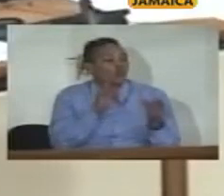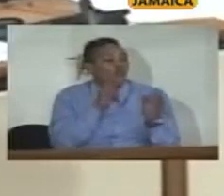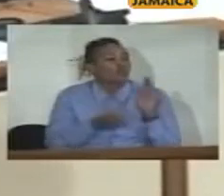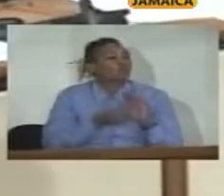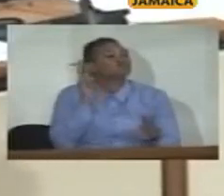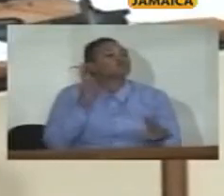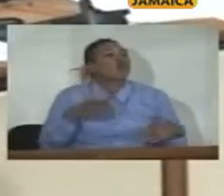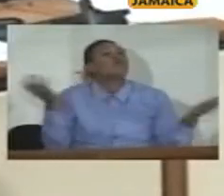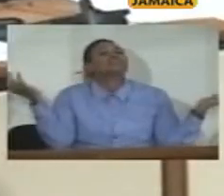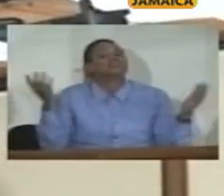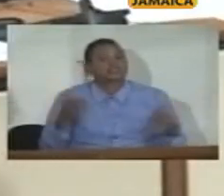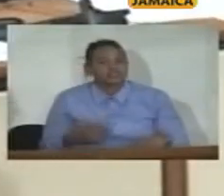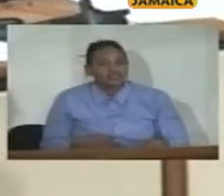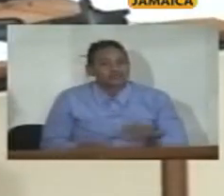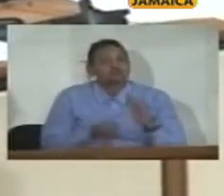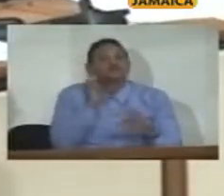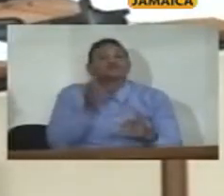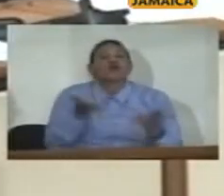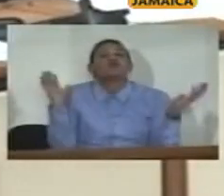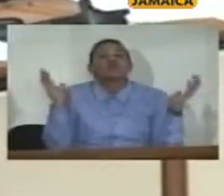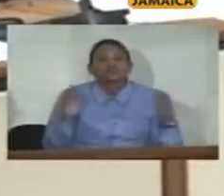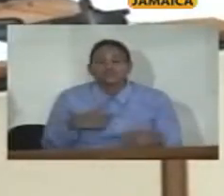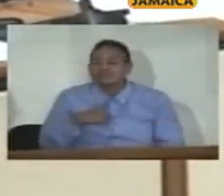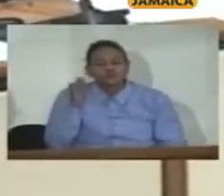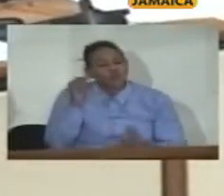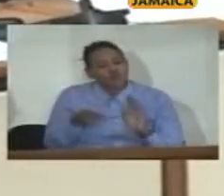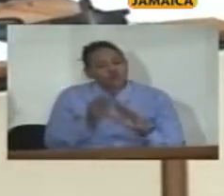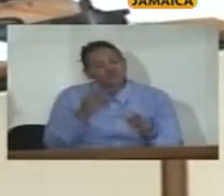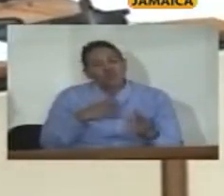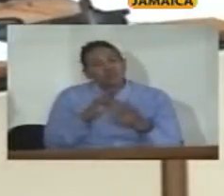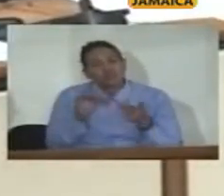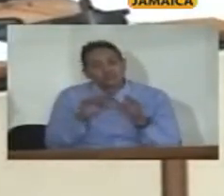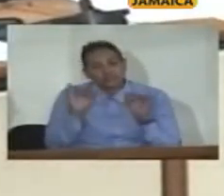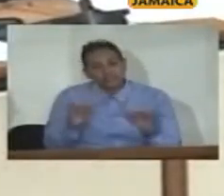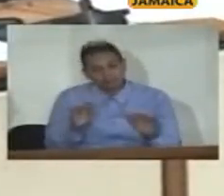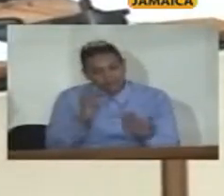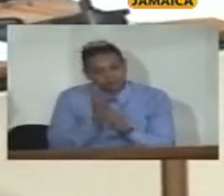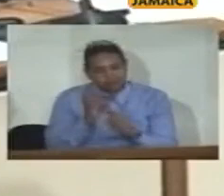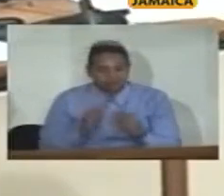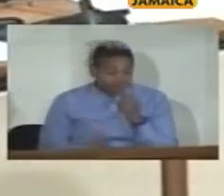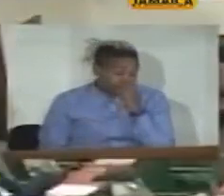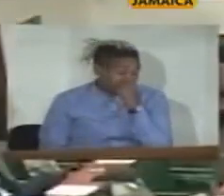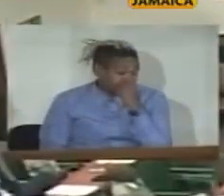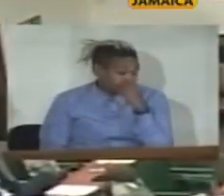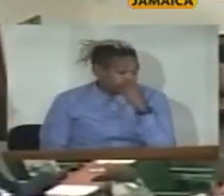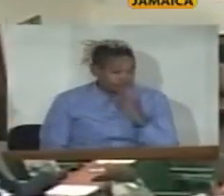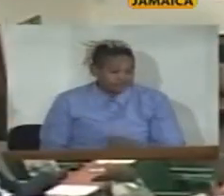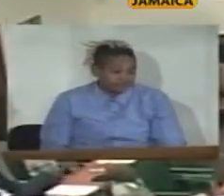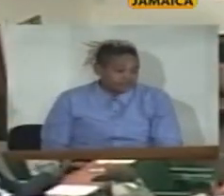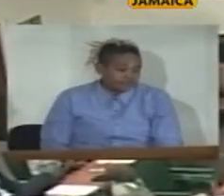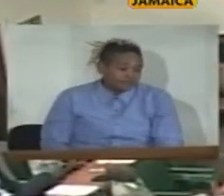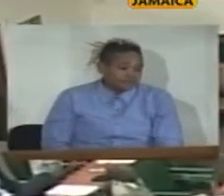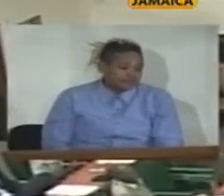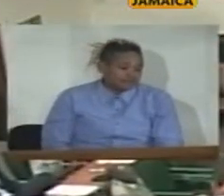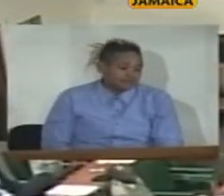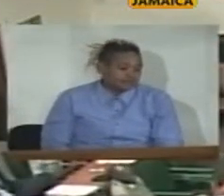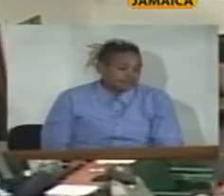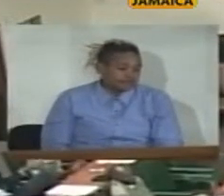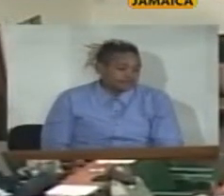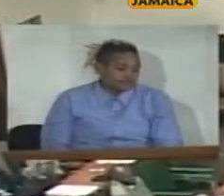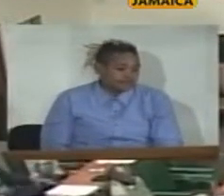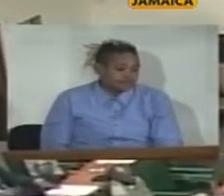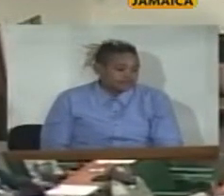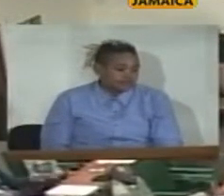what? Mr. Samuda. There's nothing to withdraw. Mr. Samuda, Mr. Samuda.